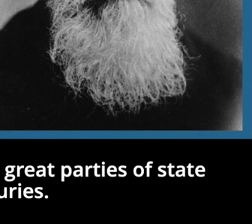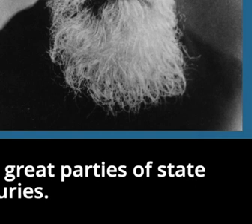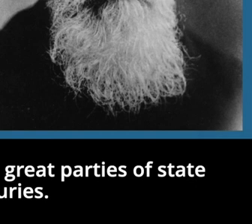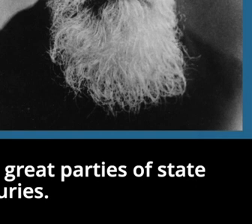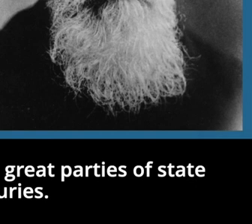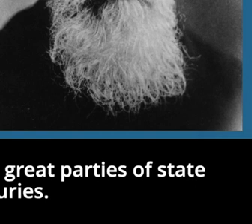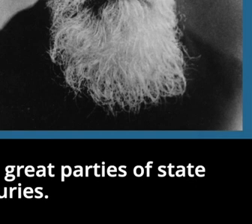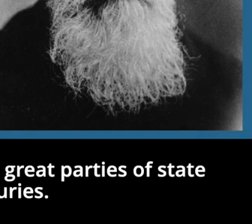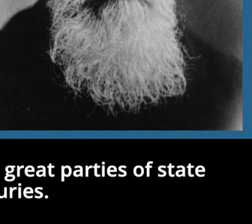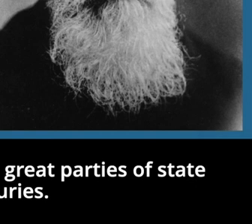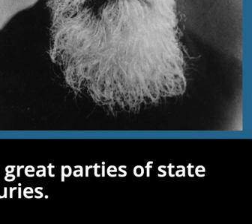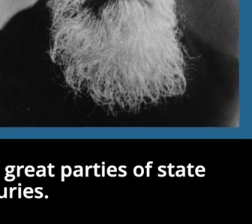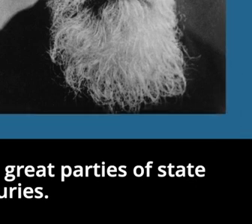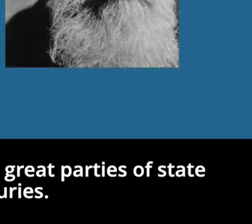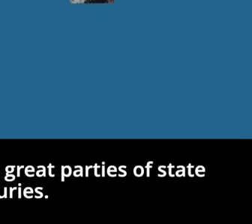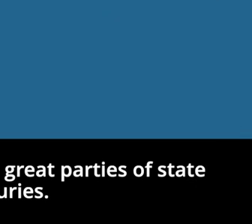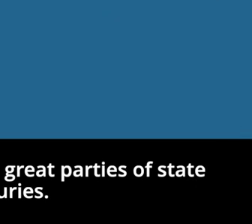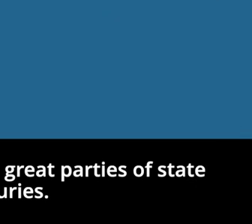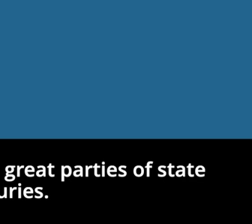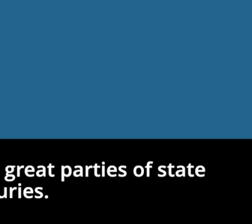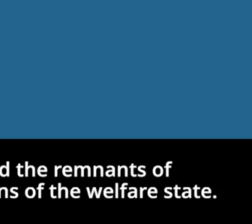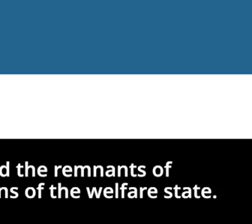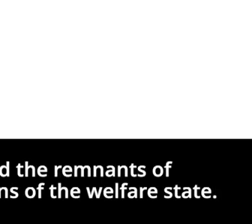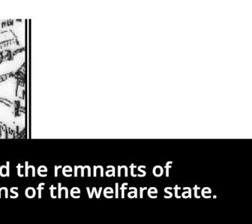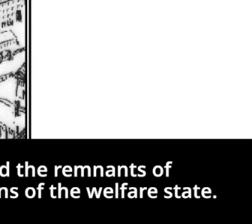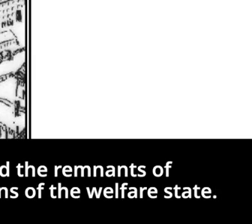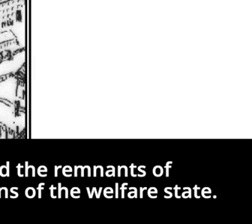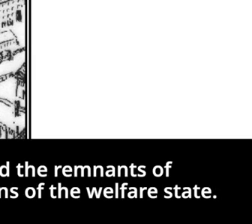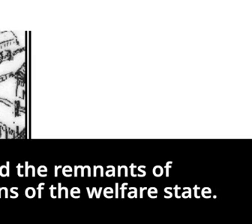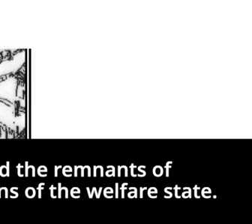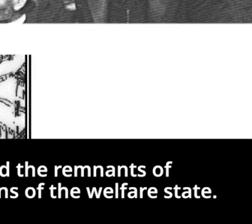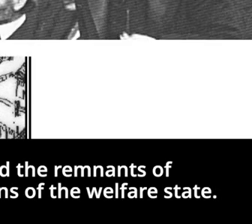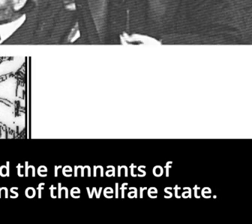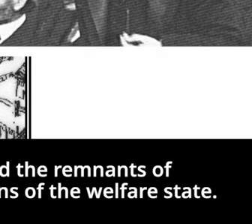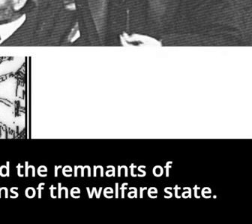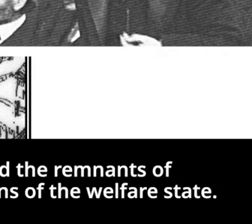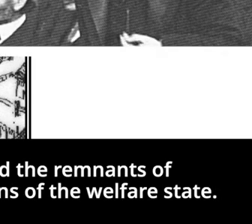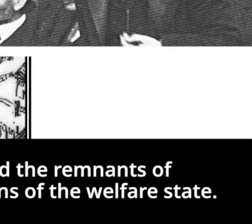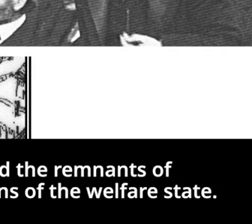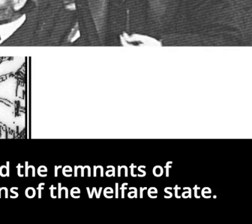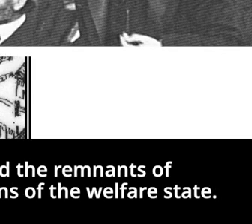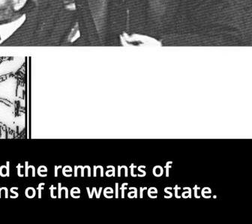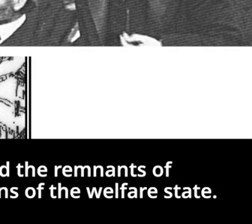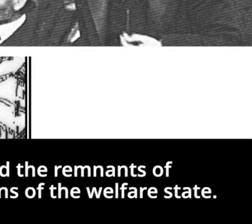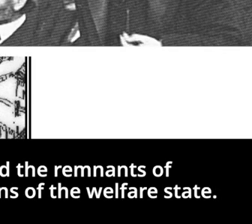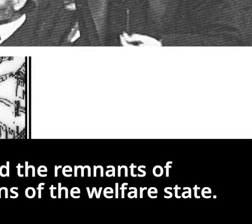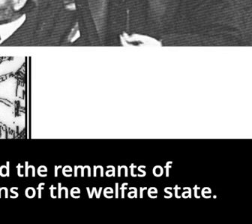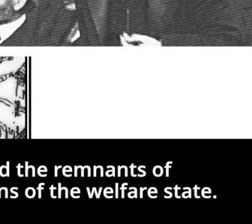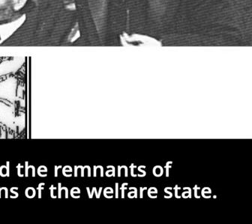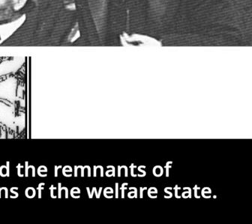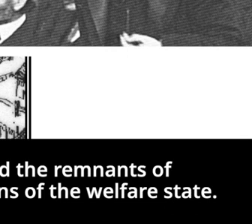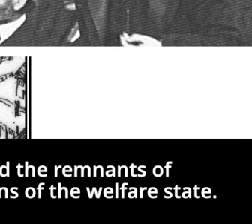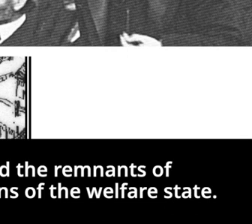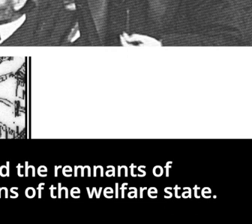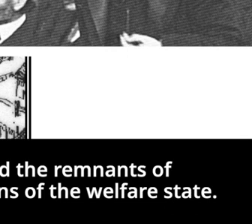great parties of state throughout the 19th and early 20th centuries. Governments led by Grey, Gladstone and Lloyd George dismantled the remnants of the feudal